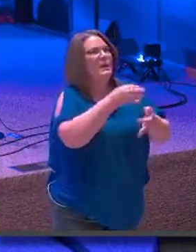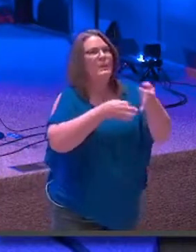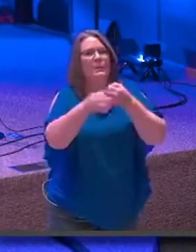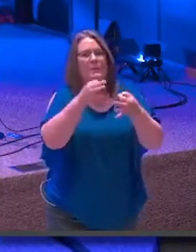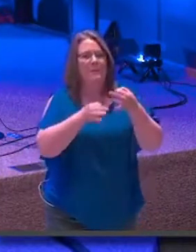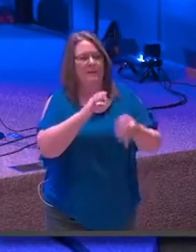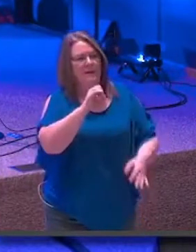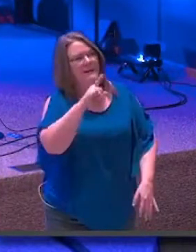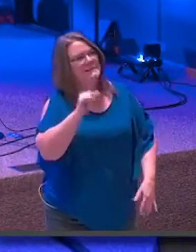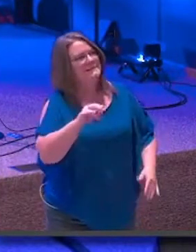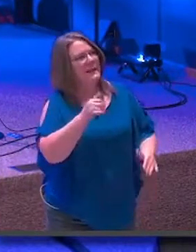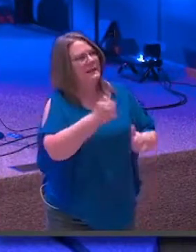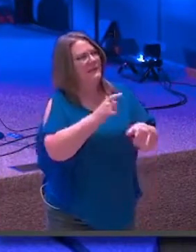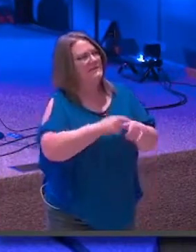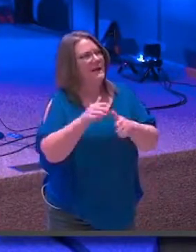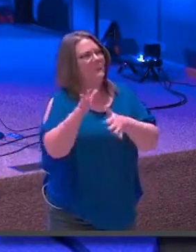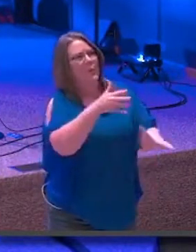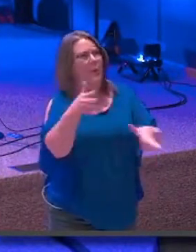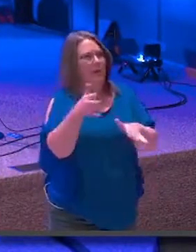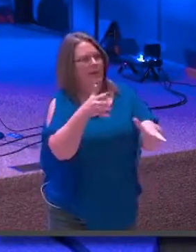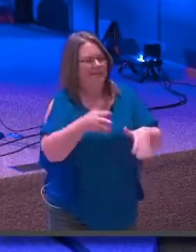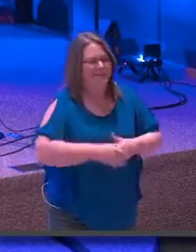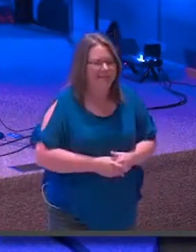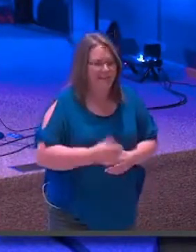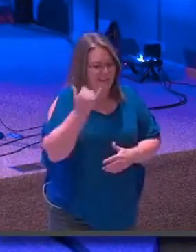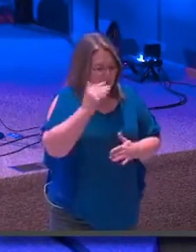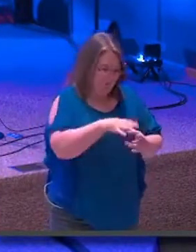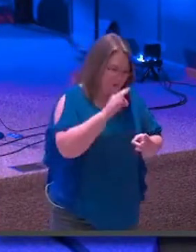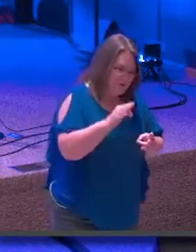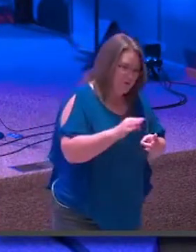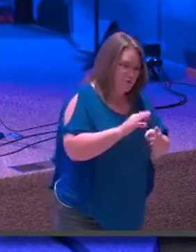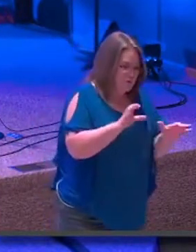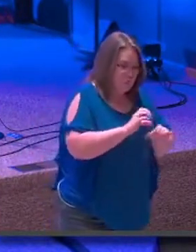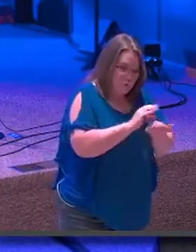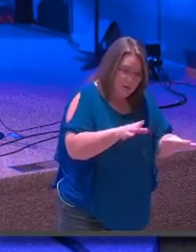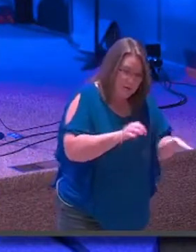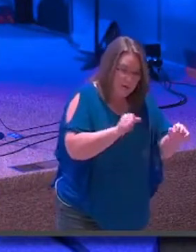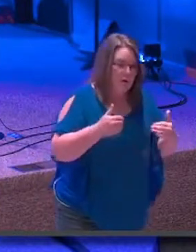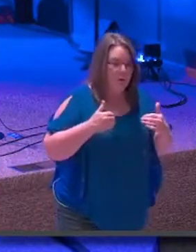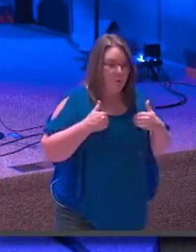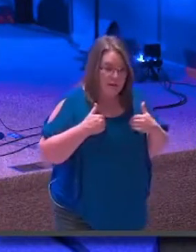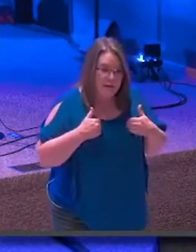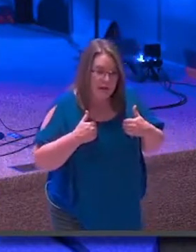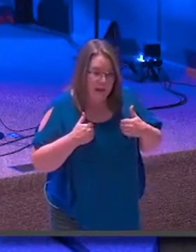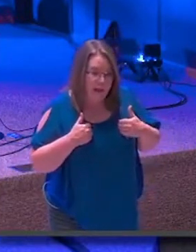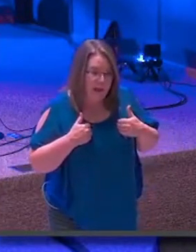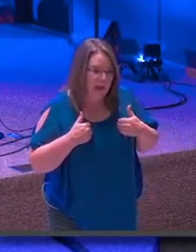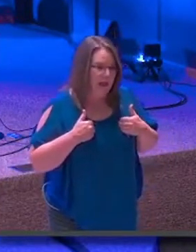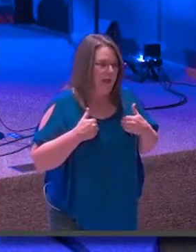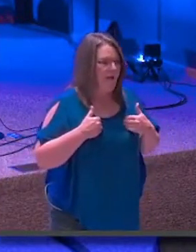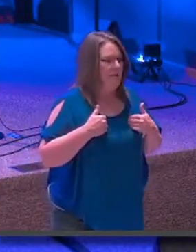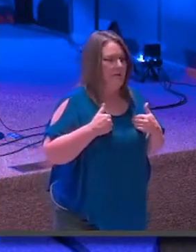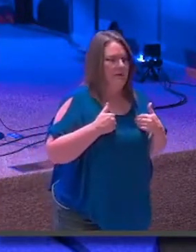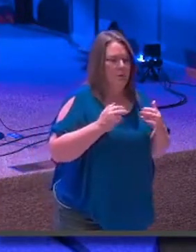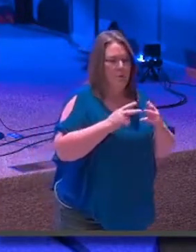the wind blows. If we choose to do nothing, we can have a very pristine